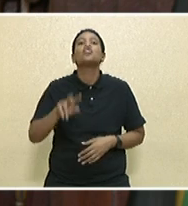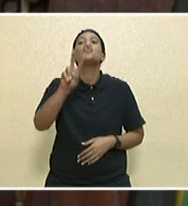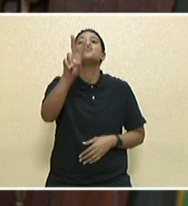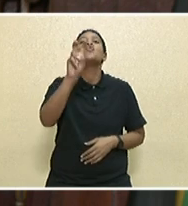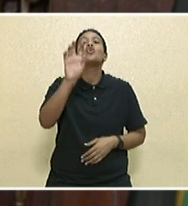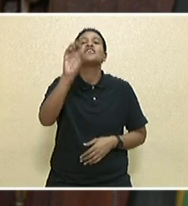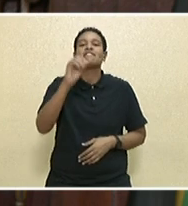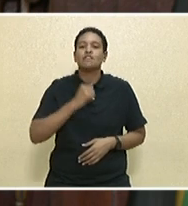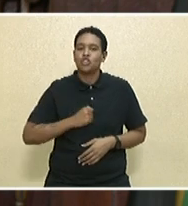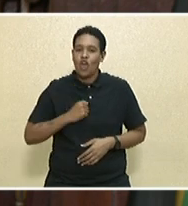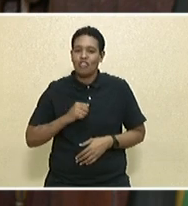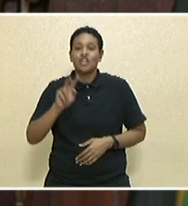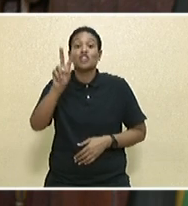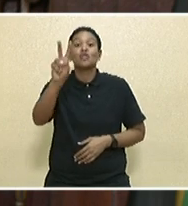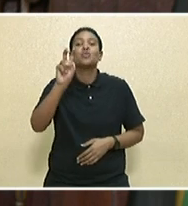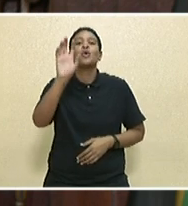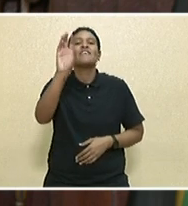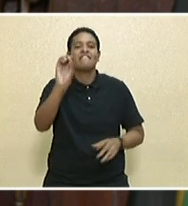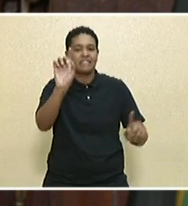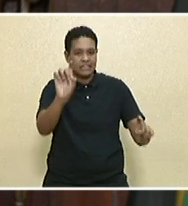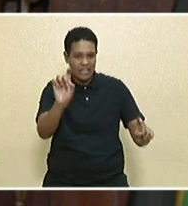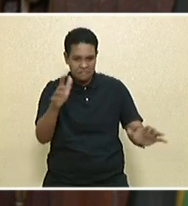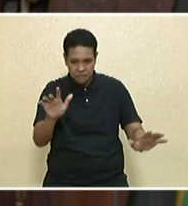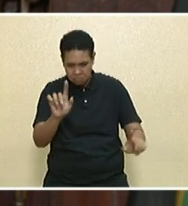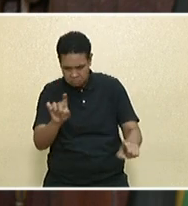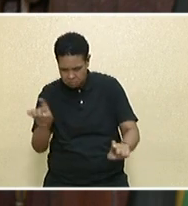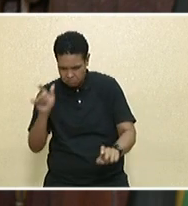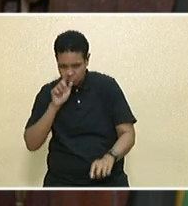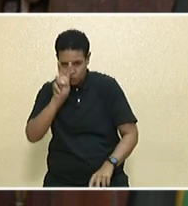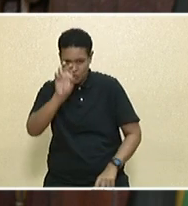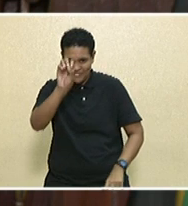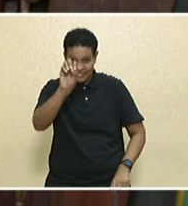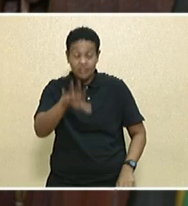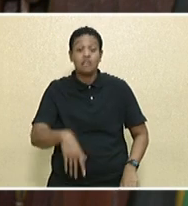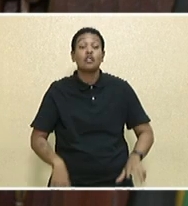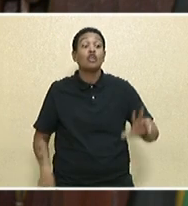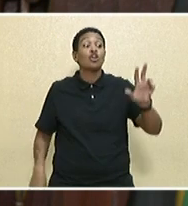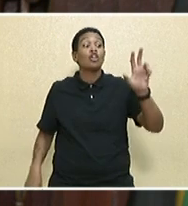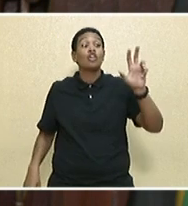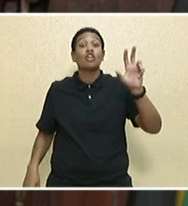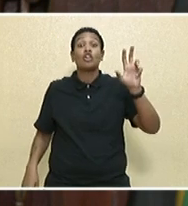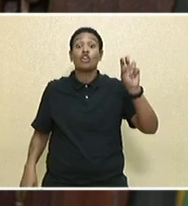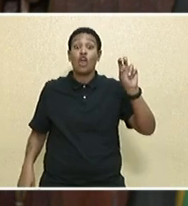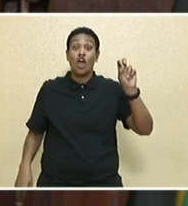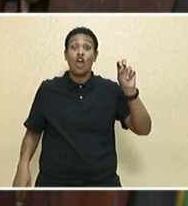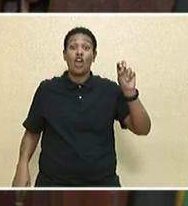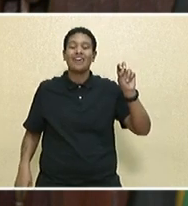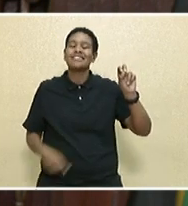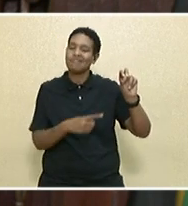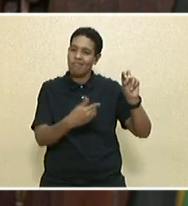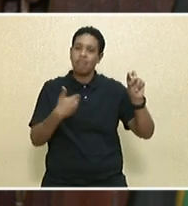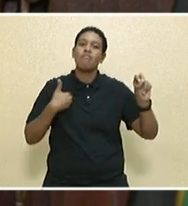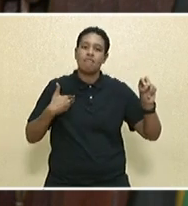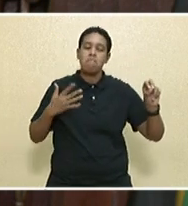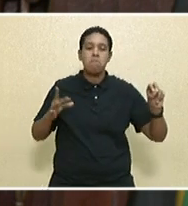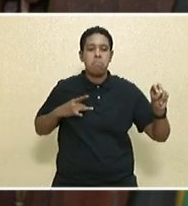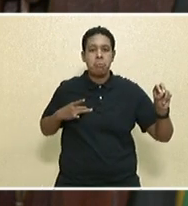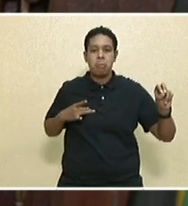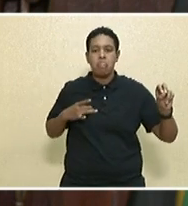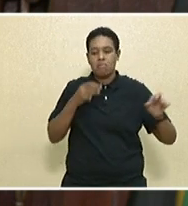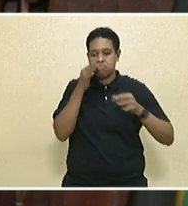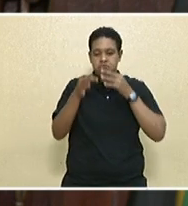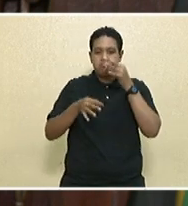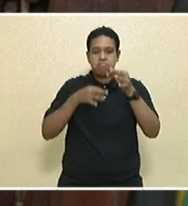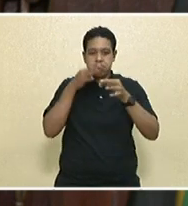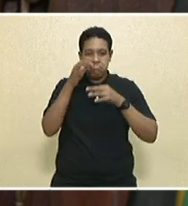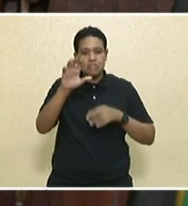250, sorry. 250 tests. 30, as said earlier, would have tested positive,